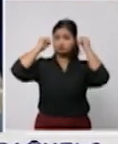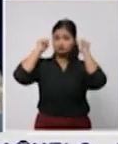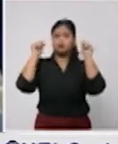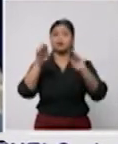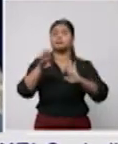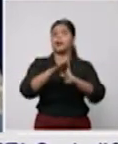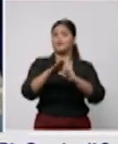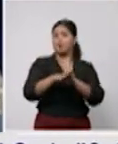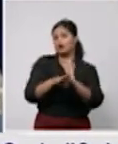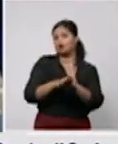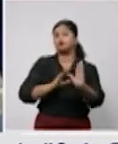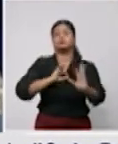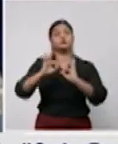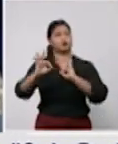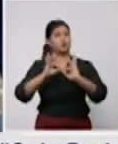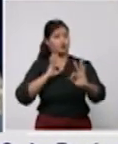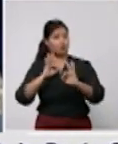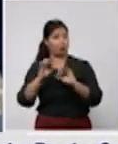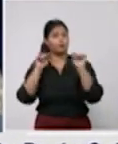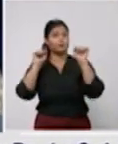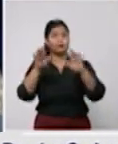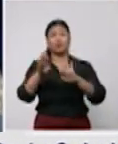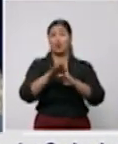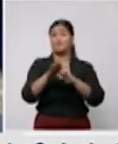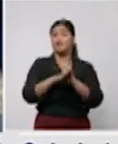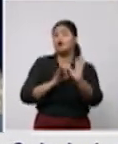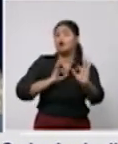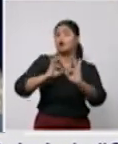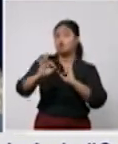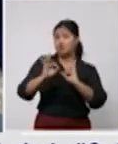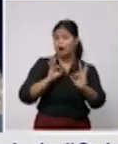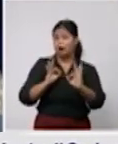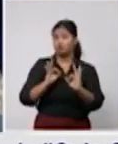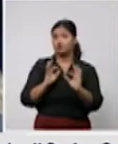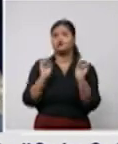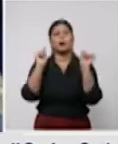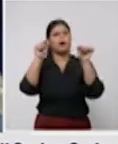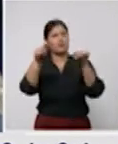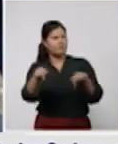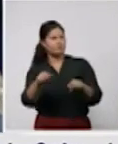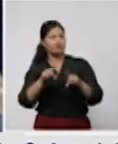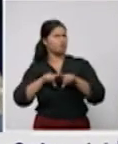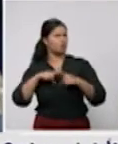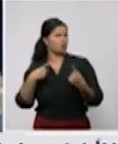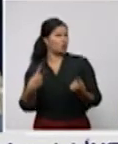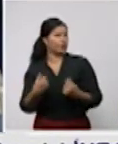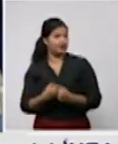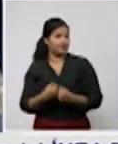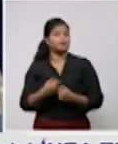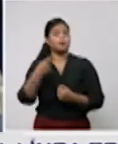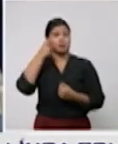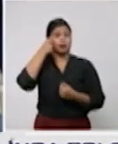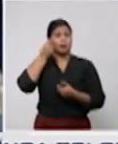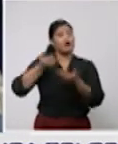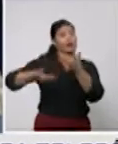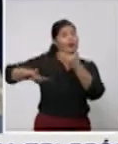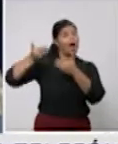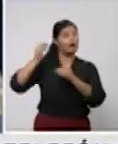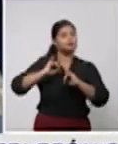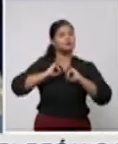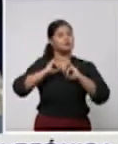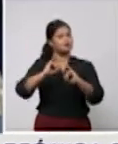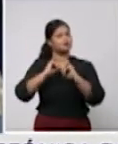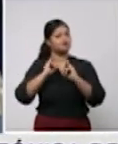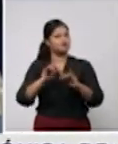protection against the spread of infection. We've all seen how far micro droplets of saliva can